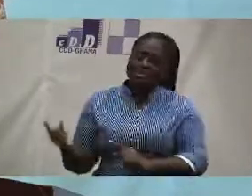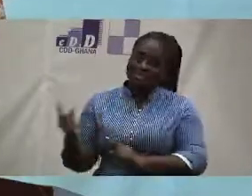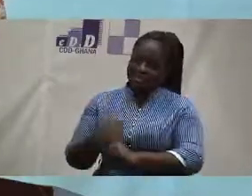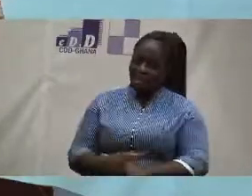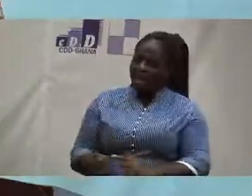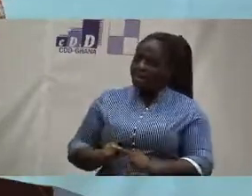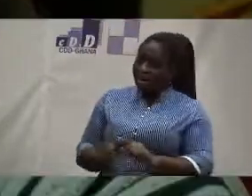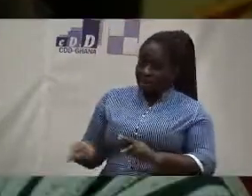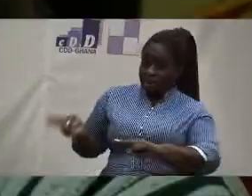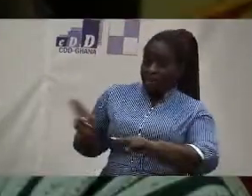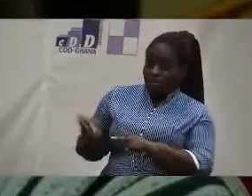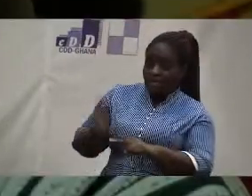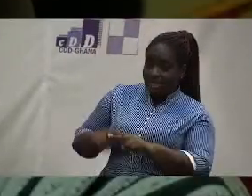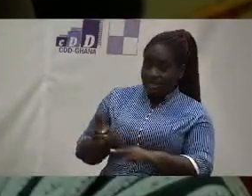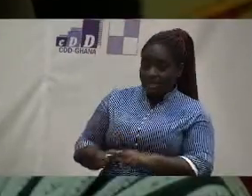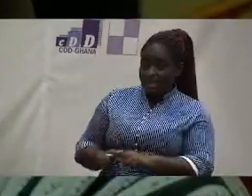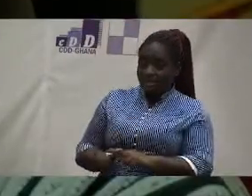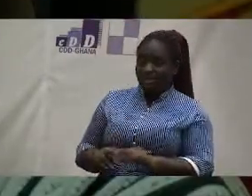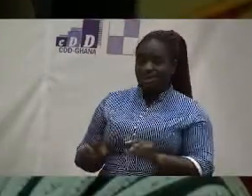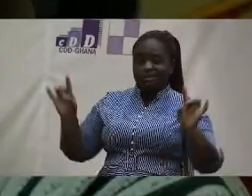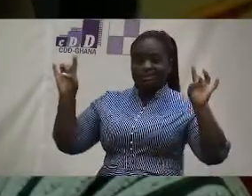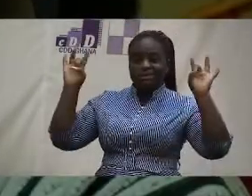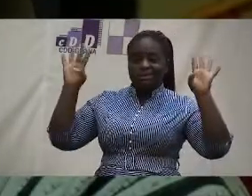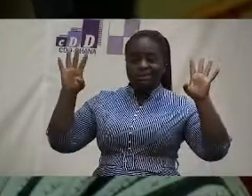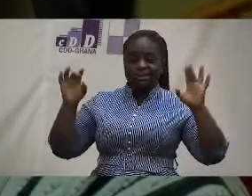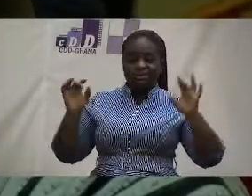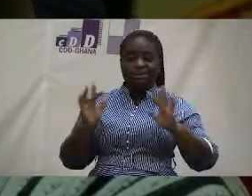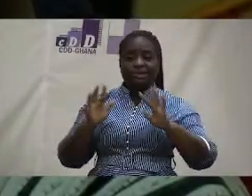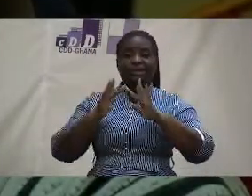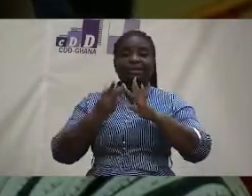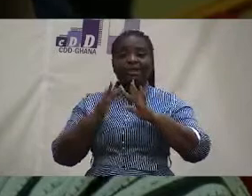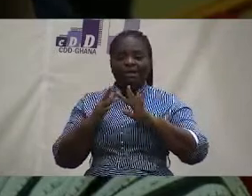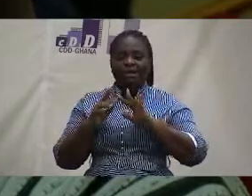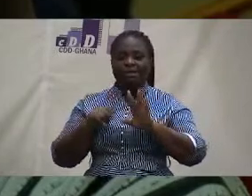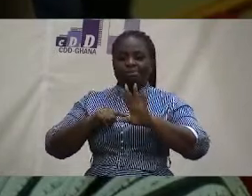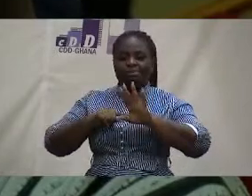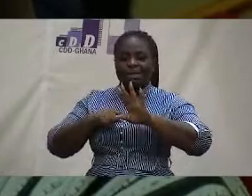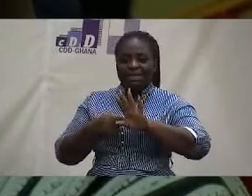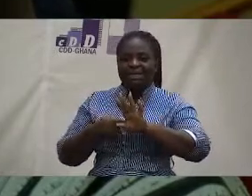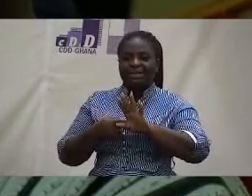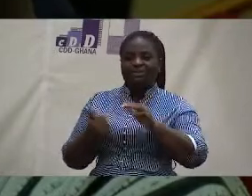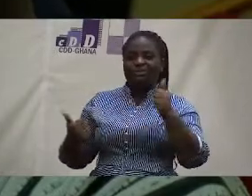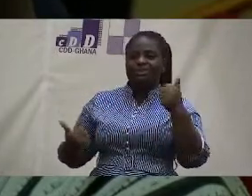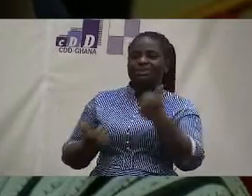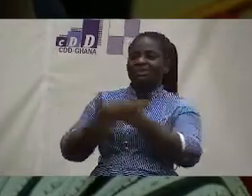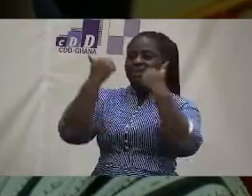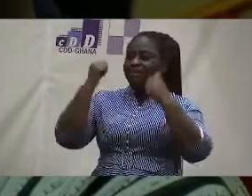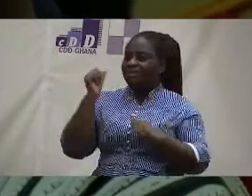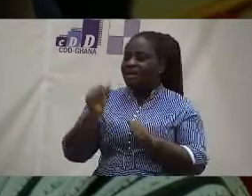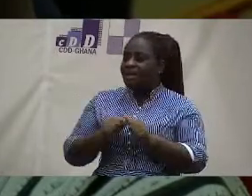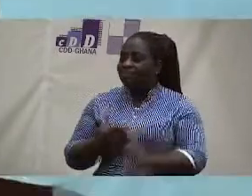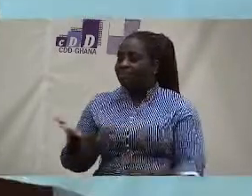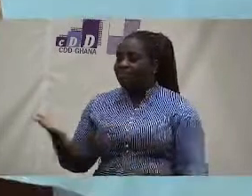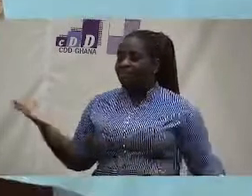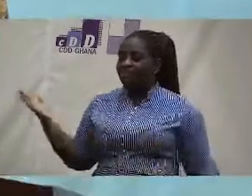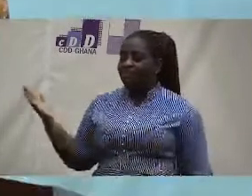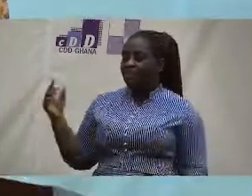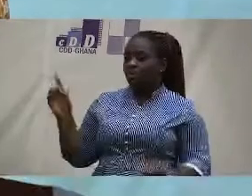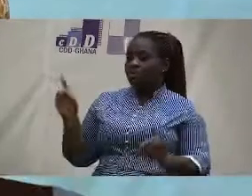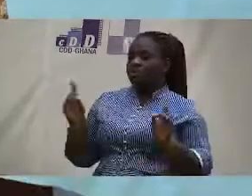But increasingly, the dangers of the internet is also beginning to challenge everything that we